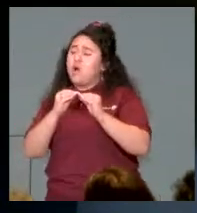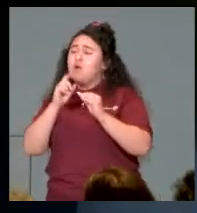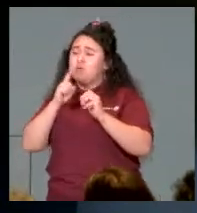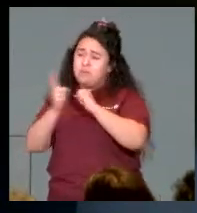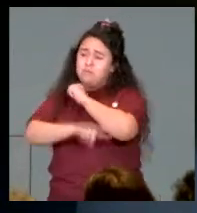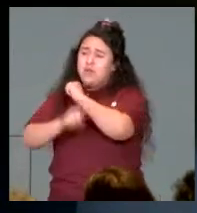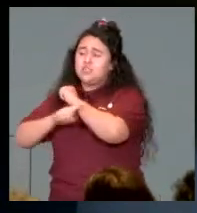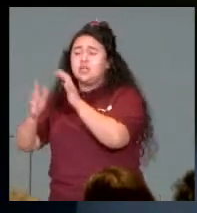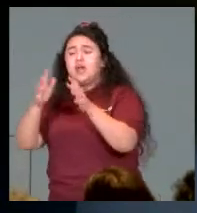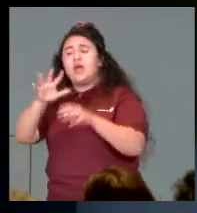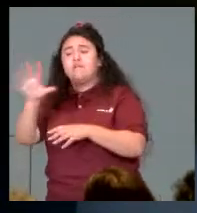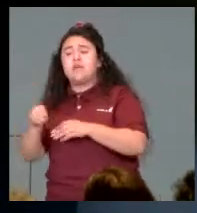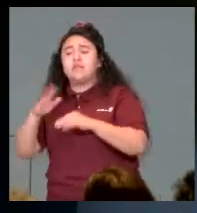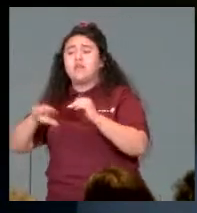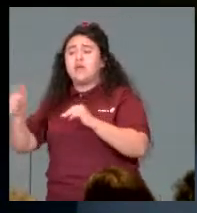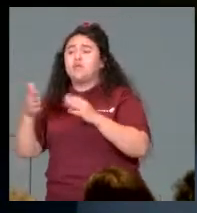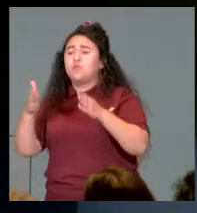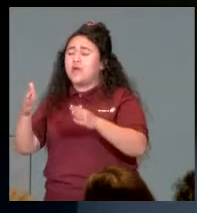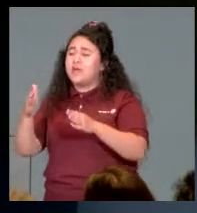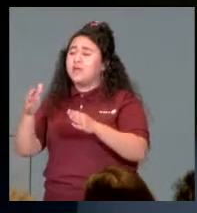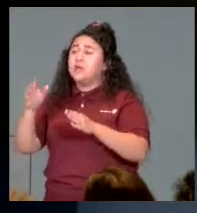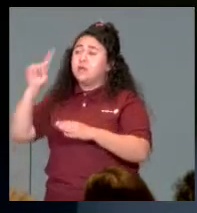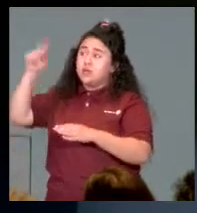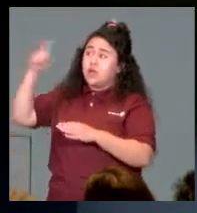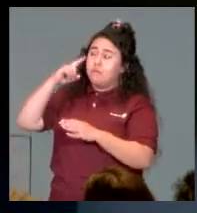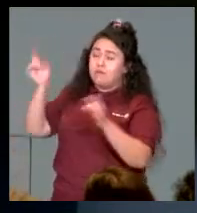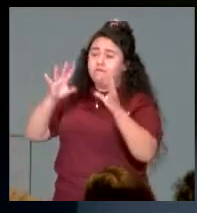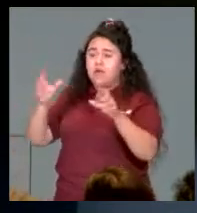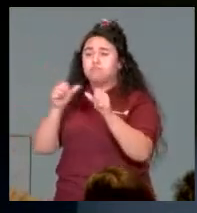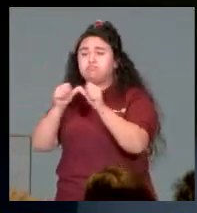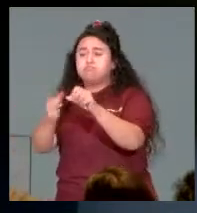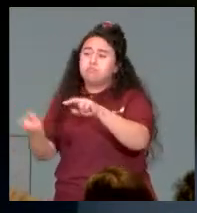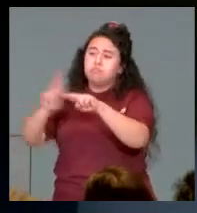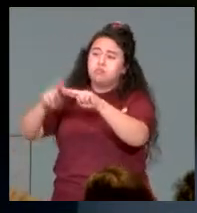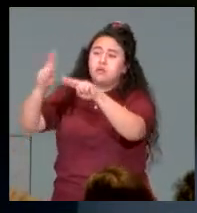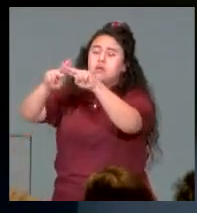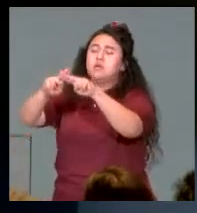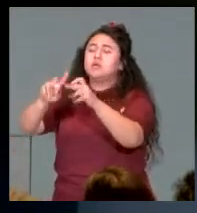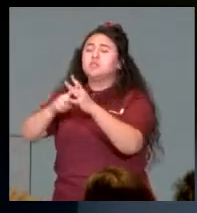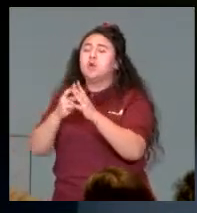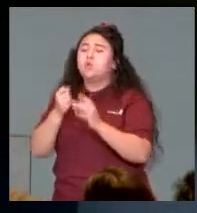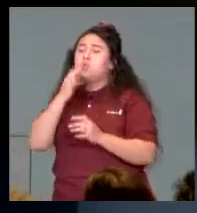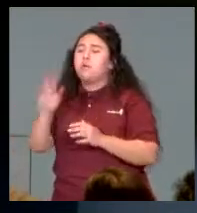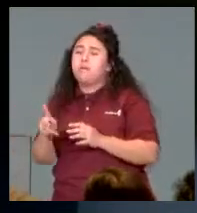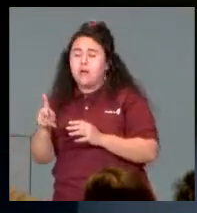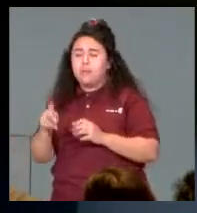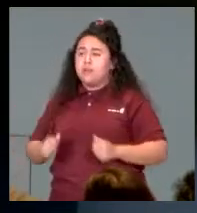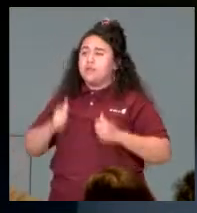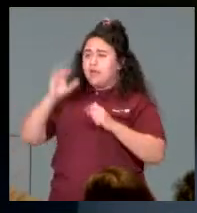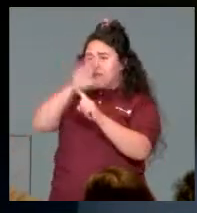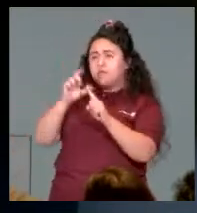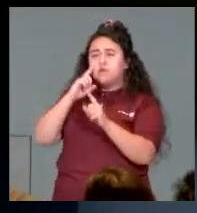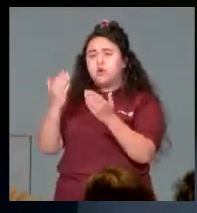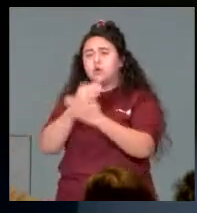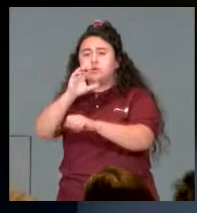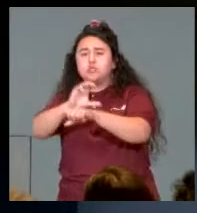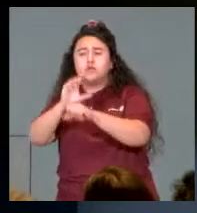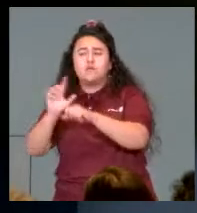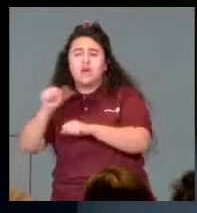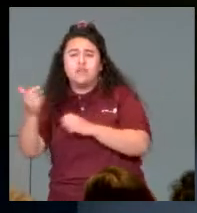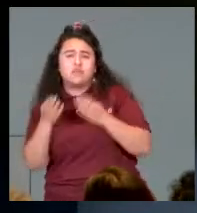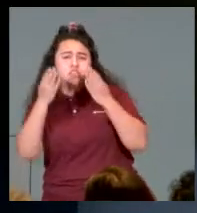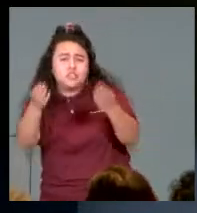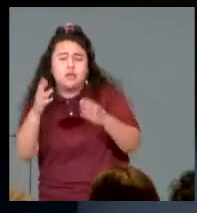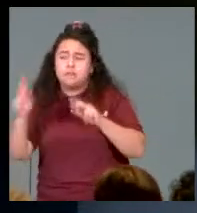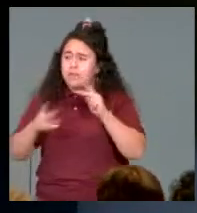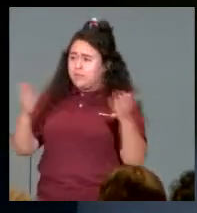another way, state violence rises down, or still life is just getting warmed up, or army life is looking for a new church and ignored all other suggestions, or